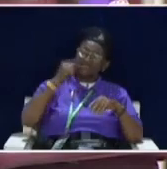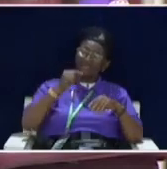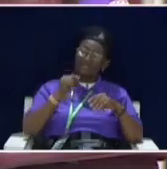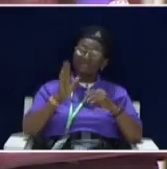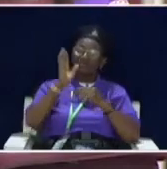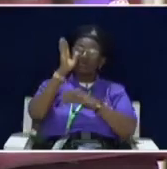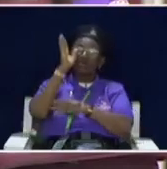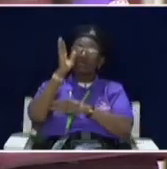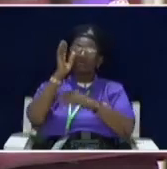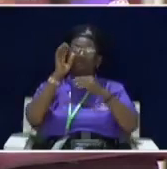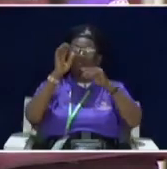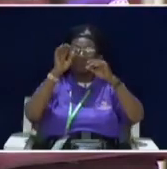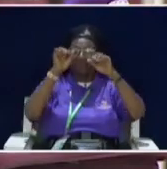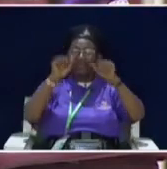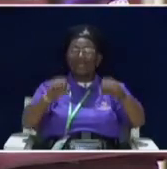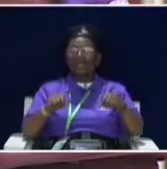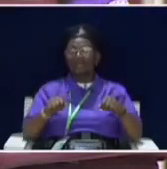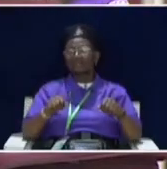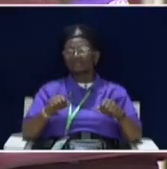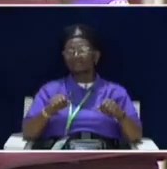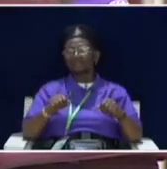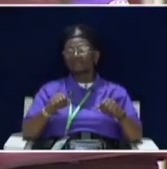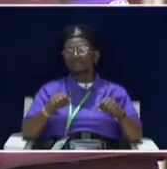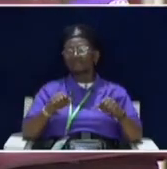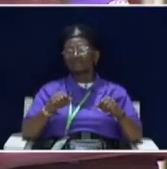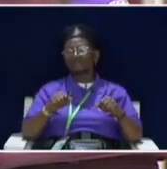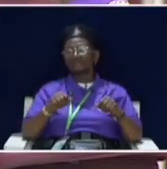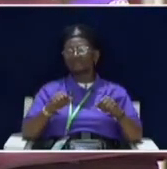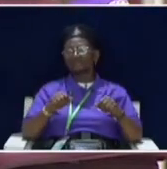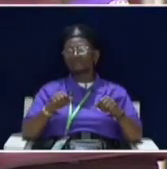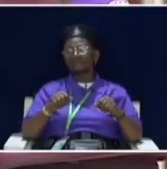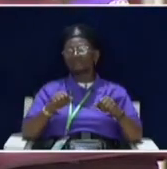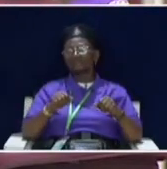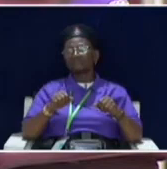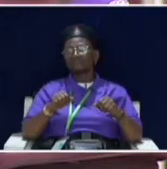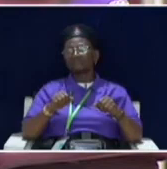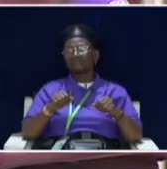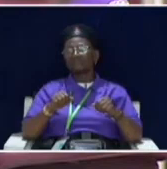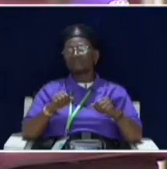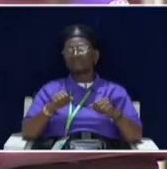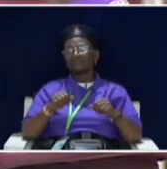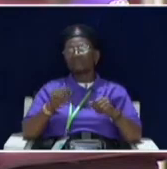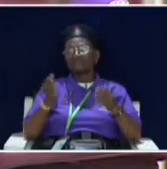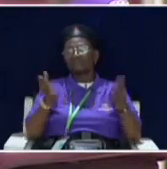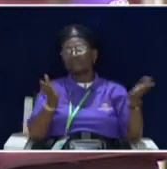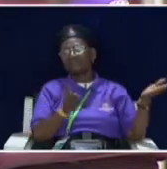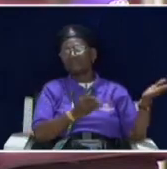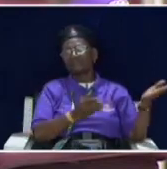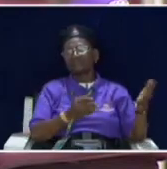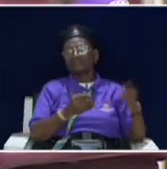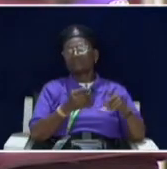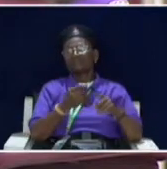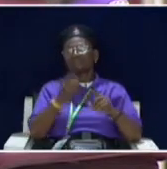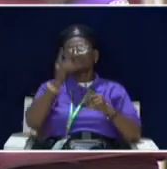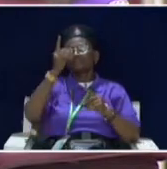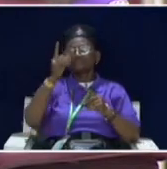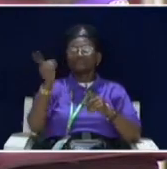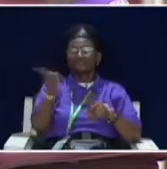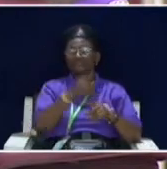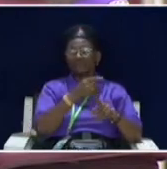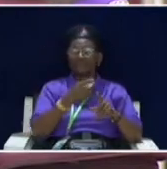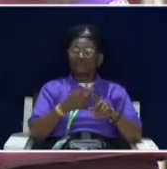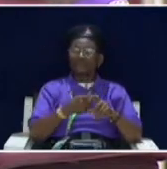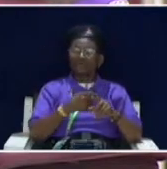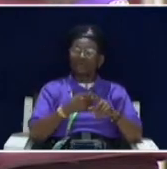to complete. Bon so wi pe Olorun le gbe o ni lati ipele to ga lo si ipele to